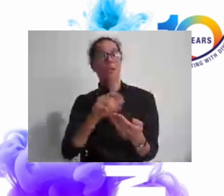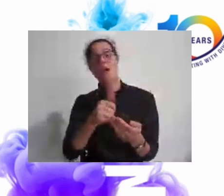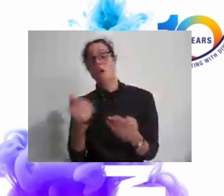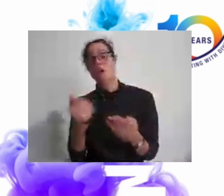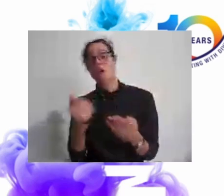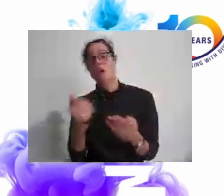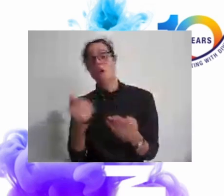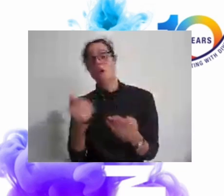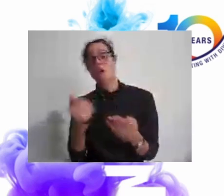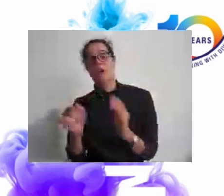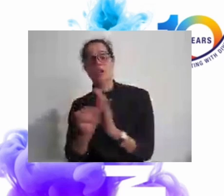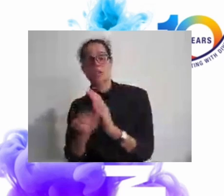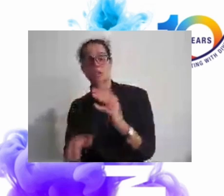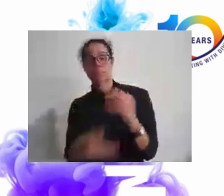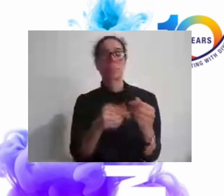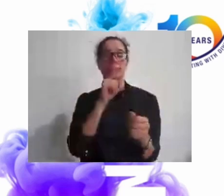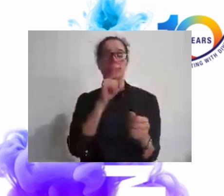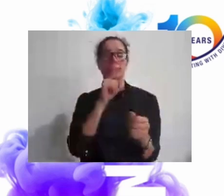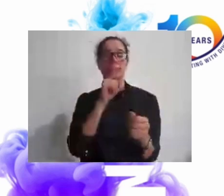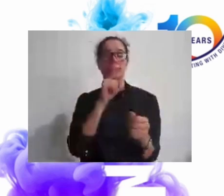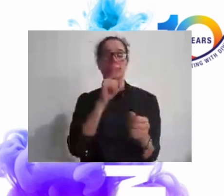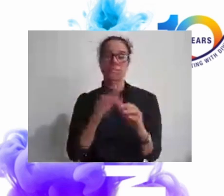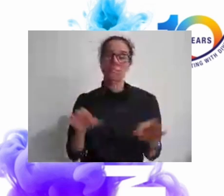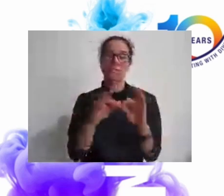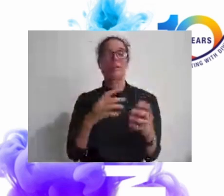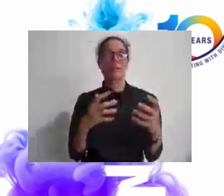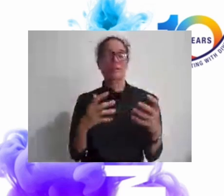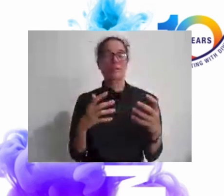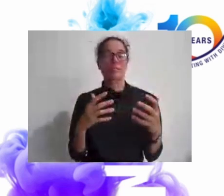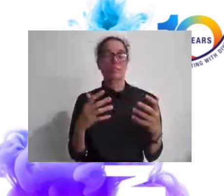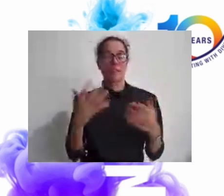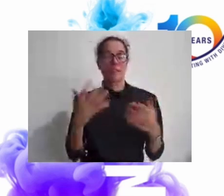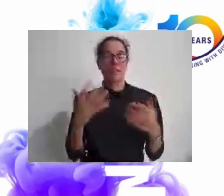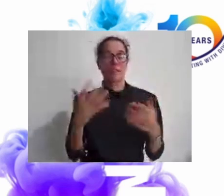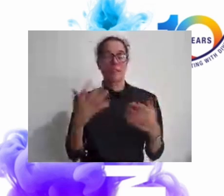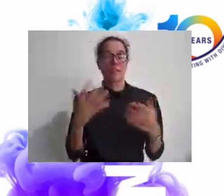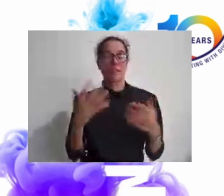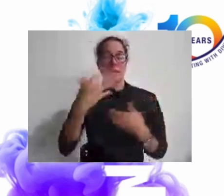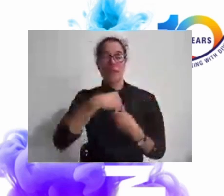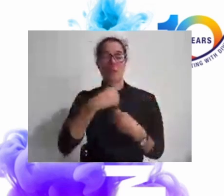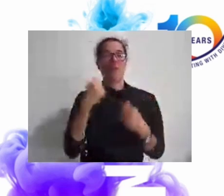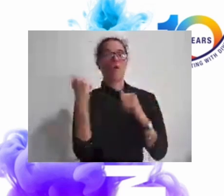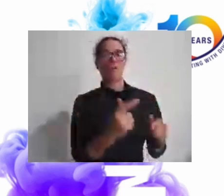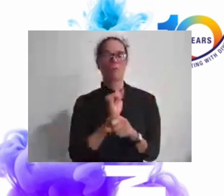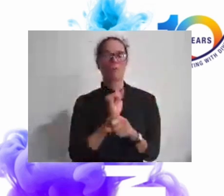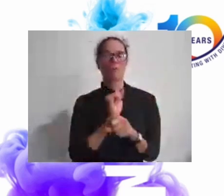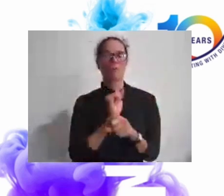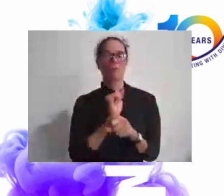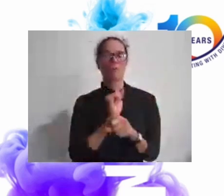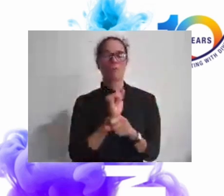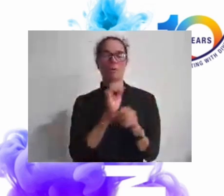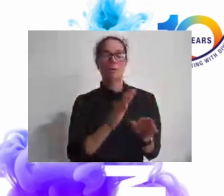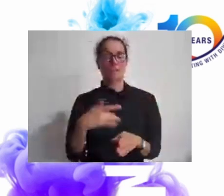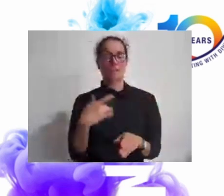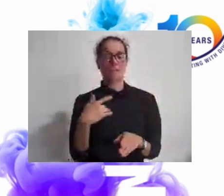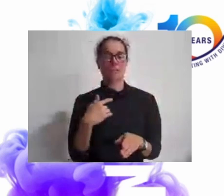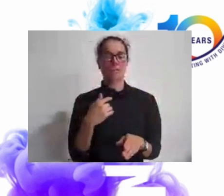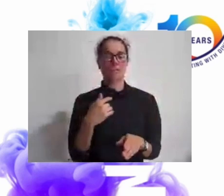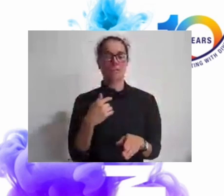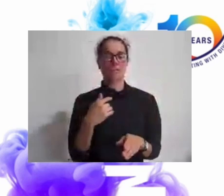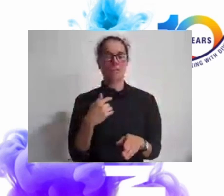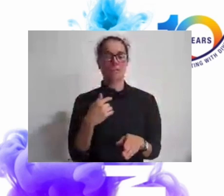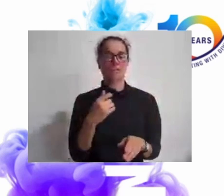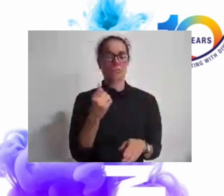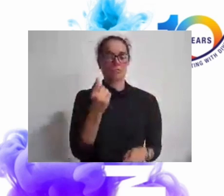employees need to be seen and they need to feel like they are part of that community and that they belong. And so it's just